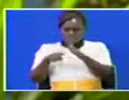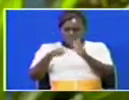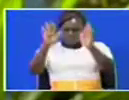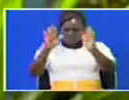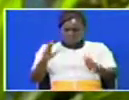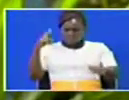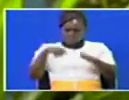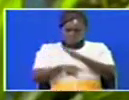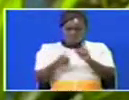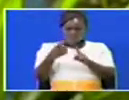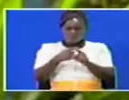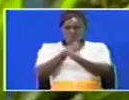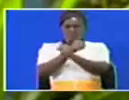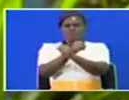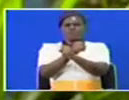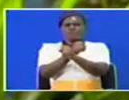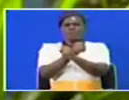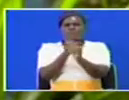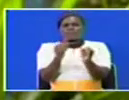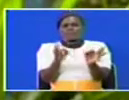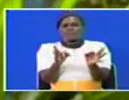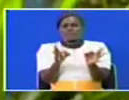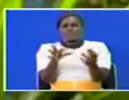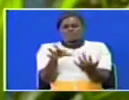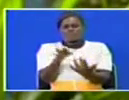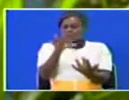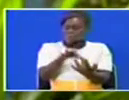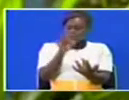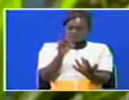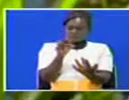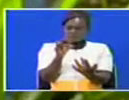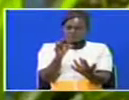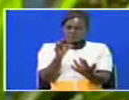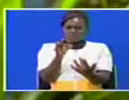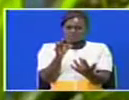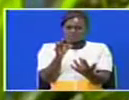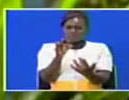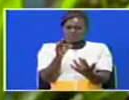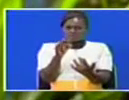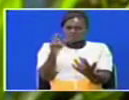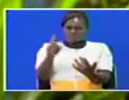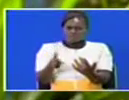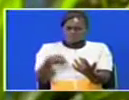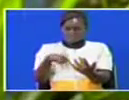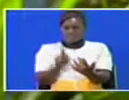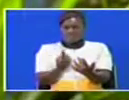and I was coming from the defense. So if you nominate a striker and then you are like, you have to get, and me, I was just playing the back.